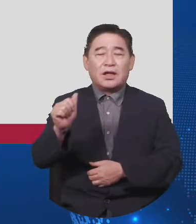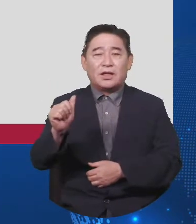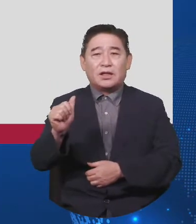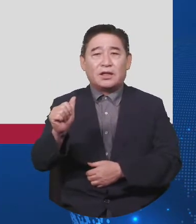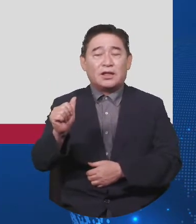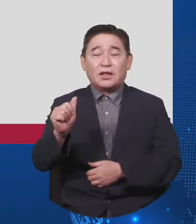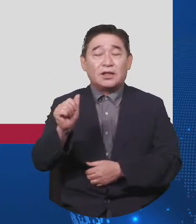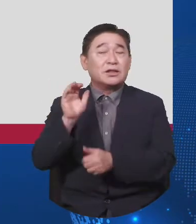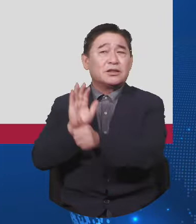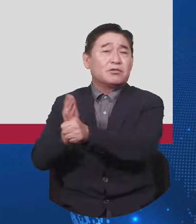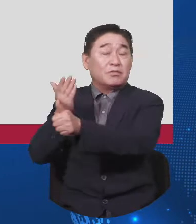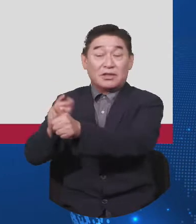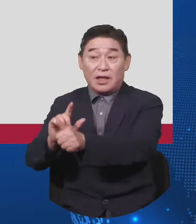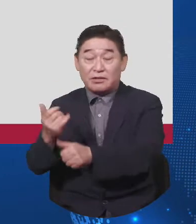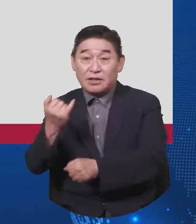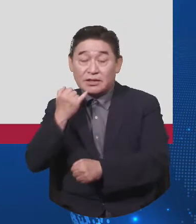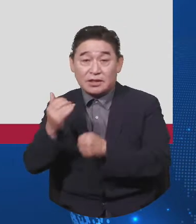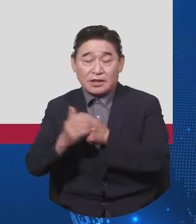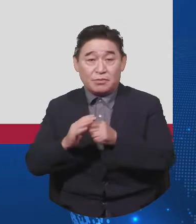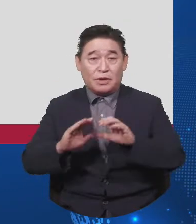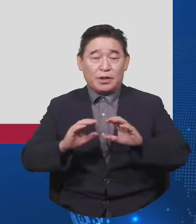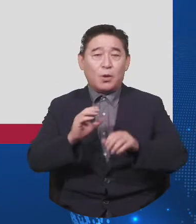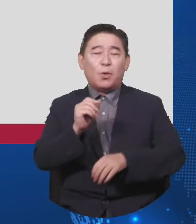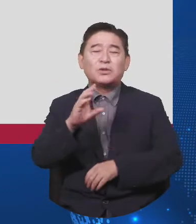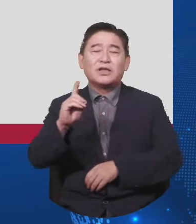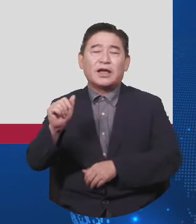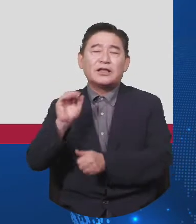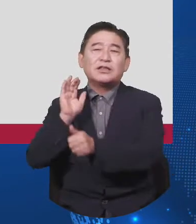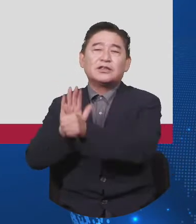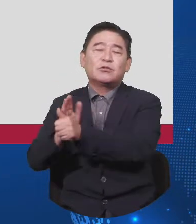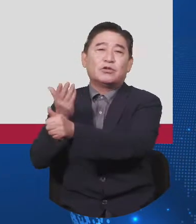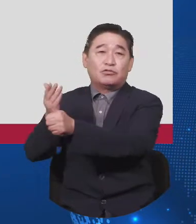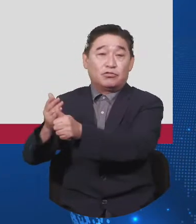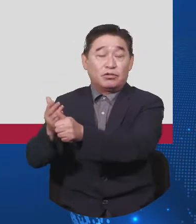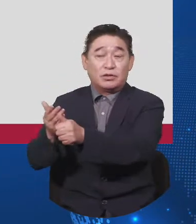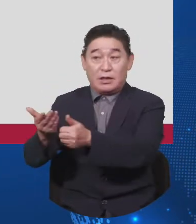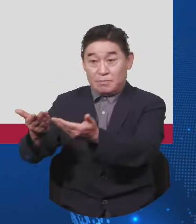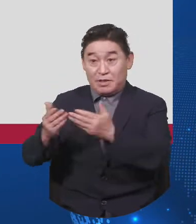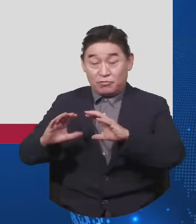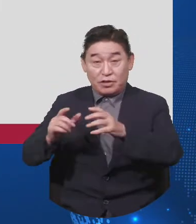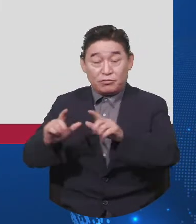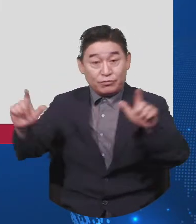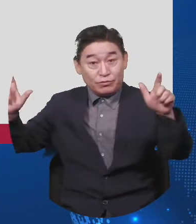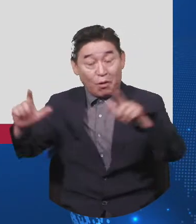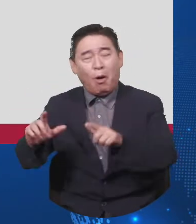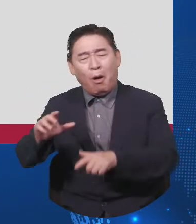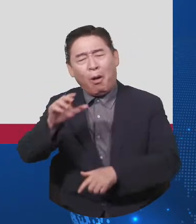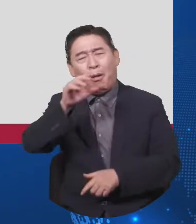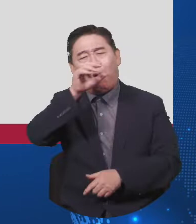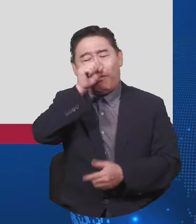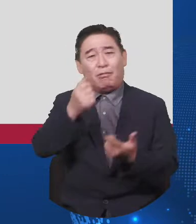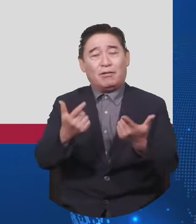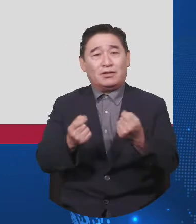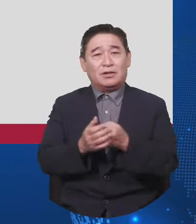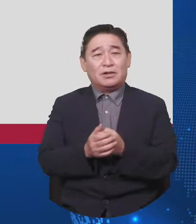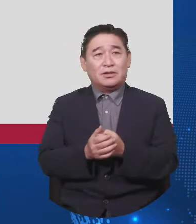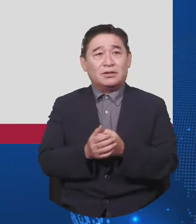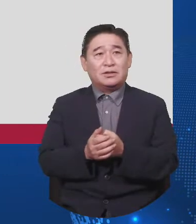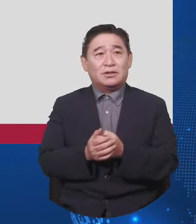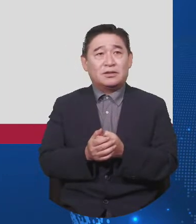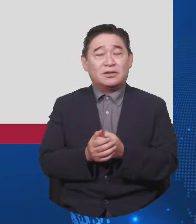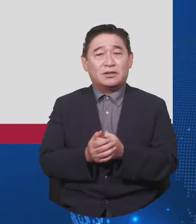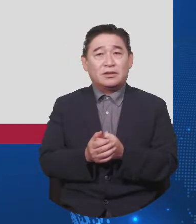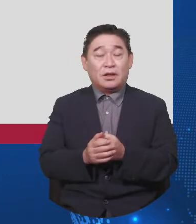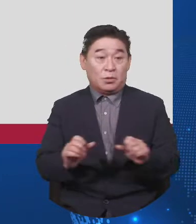have decreasing aid dependency. This is good news to a large extent. At the same time, as